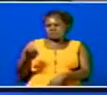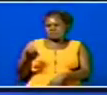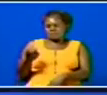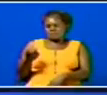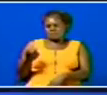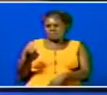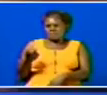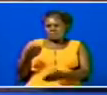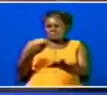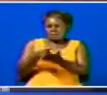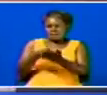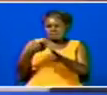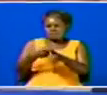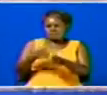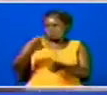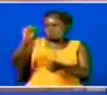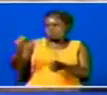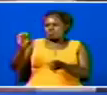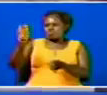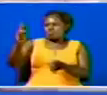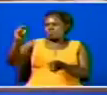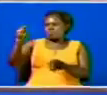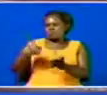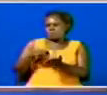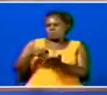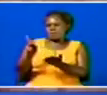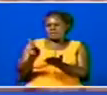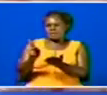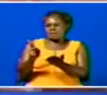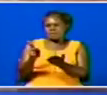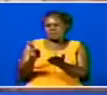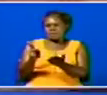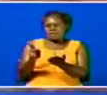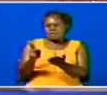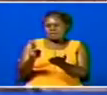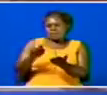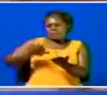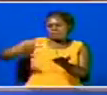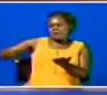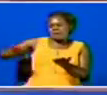Funds raised from the new Eurobond issue could be used to pay off the outstanding amount.